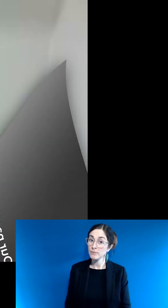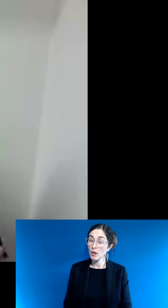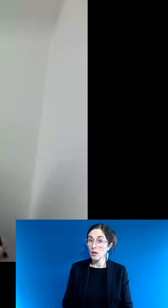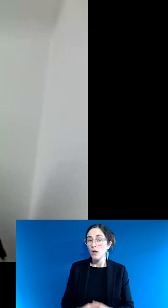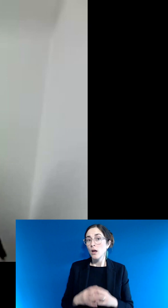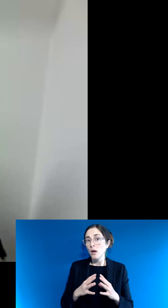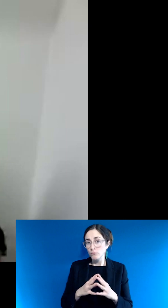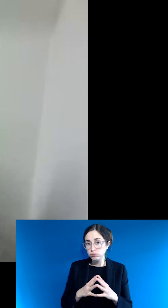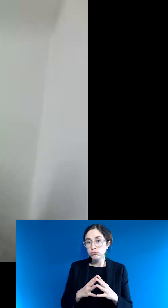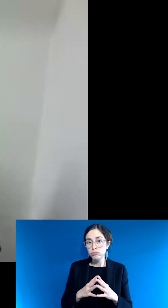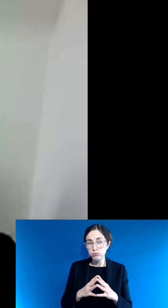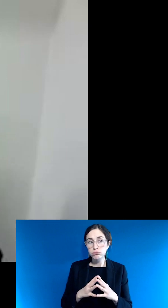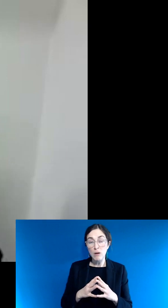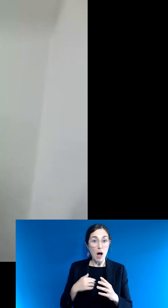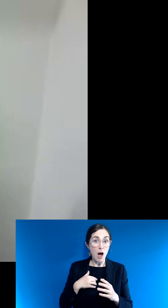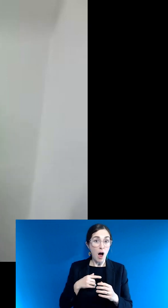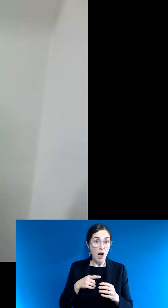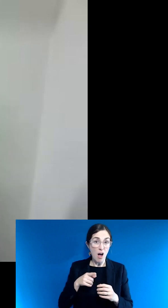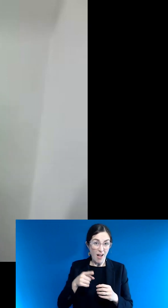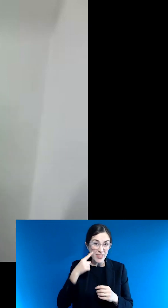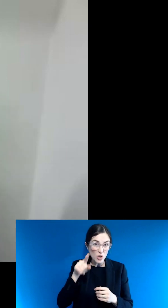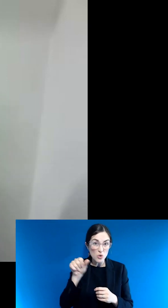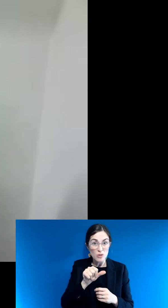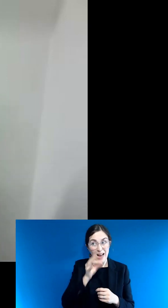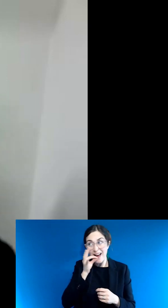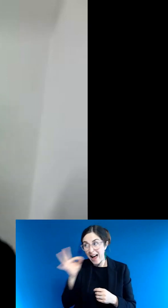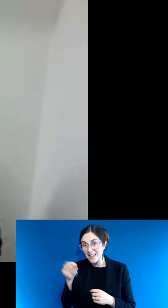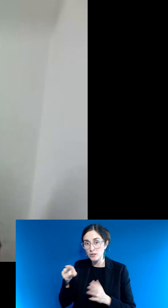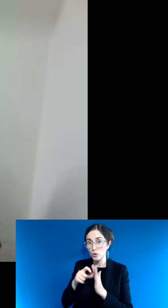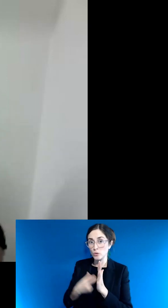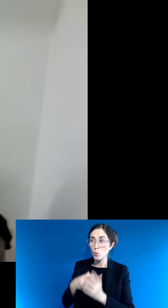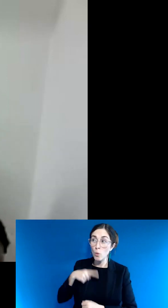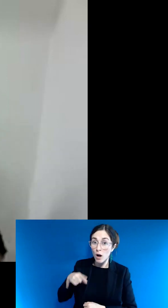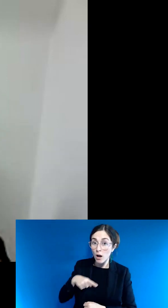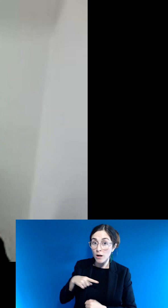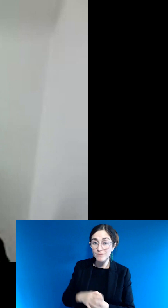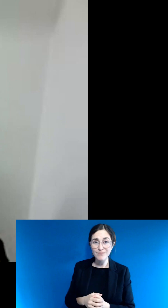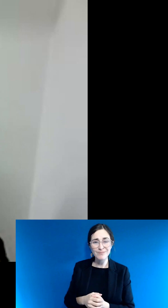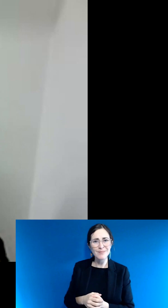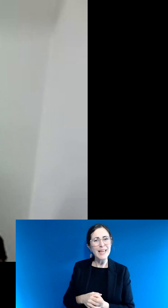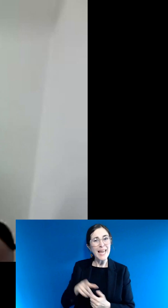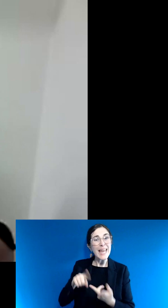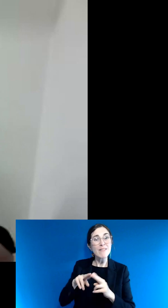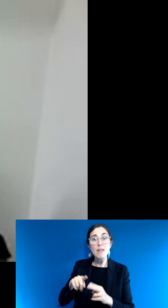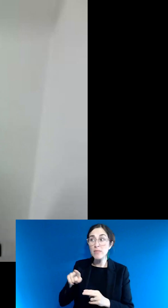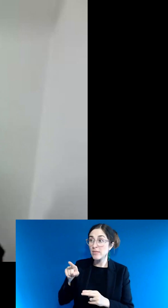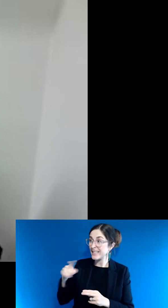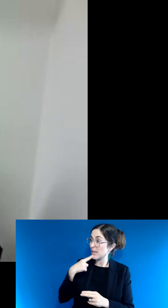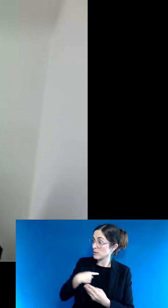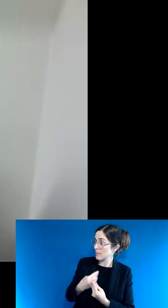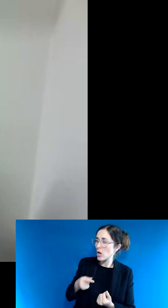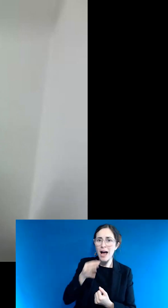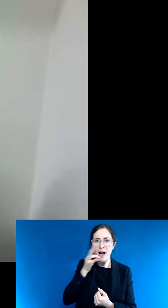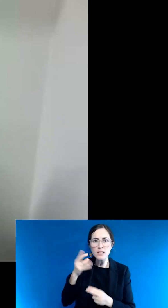I really hope that kind of thing. And I would actually go back and say, why? You know what? Anything someone tells you, ask them for the